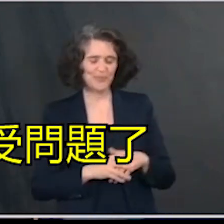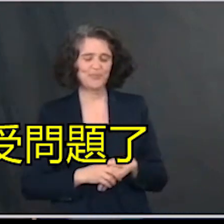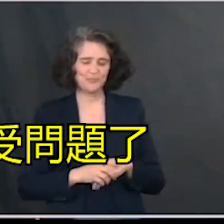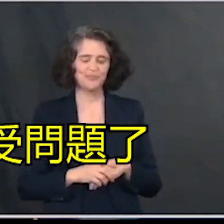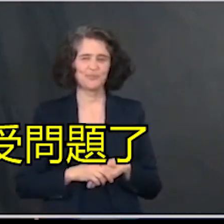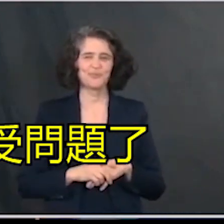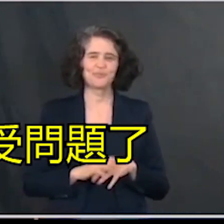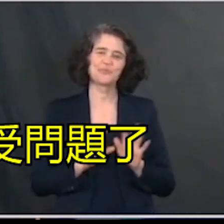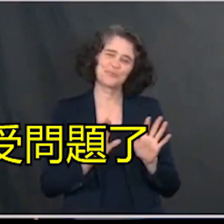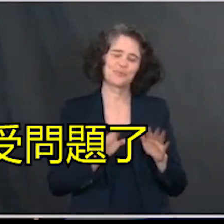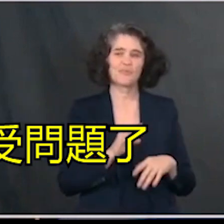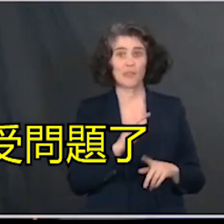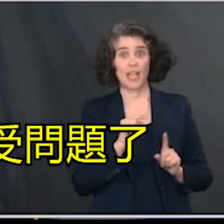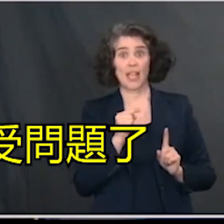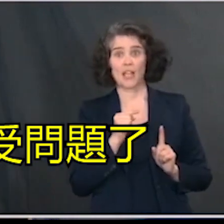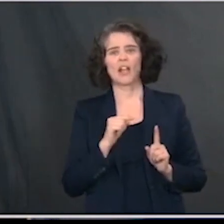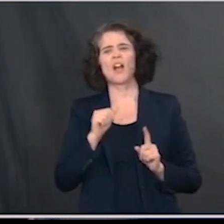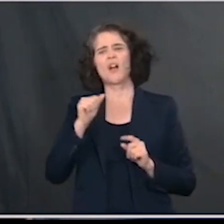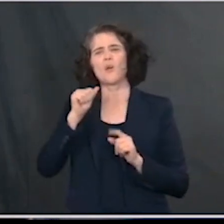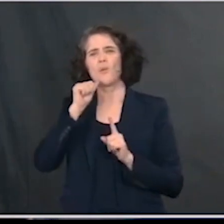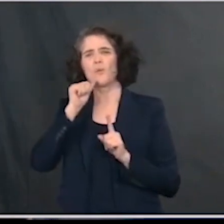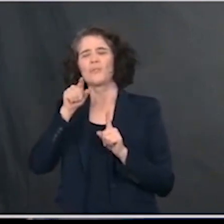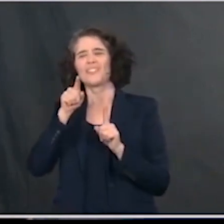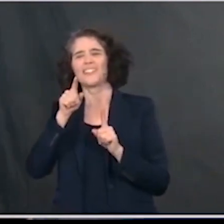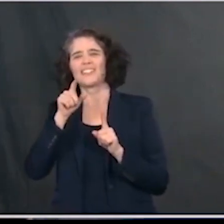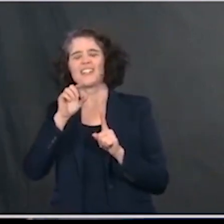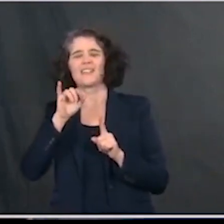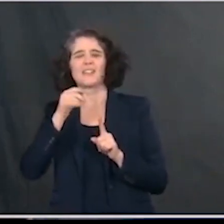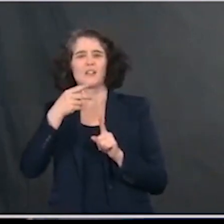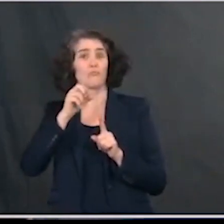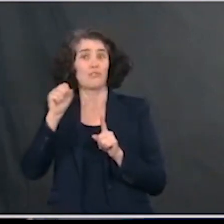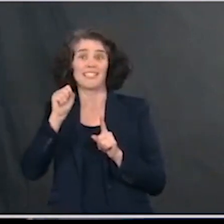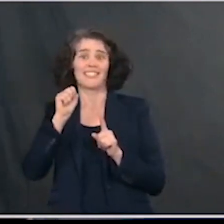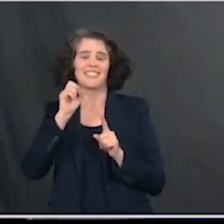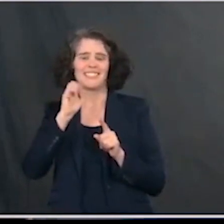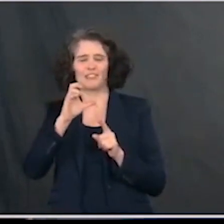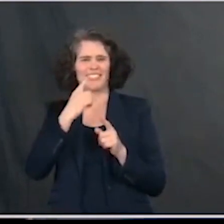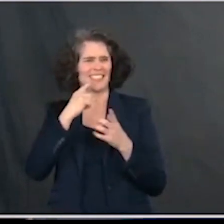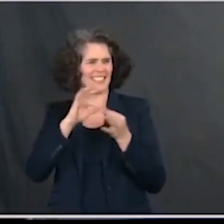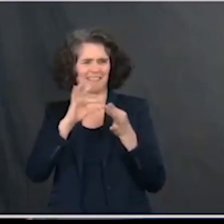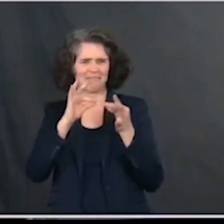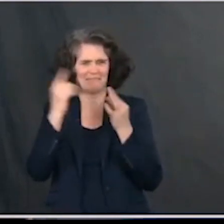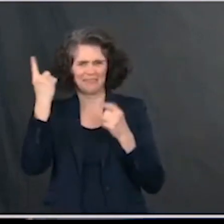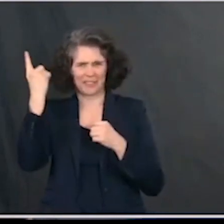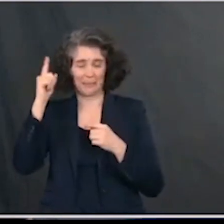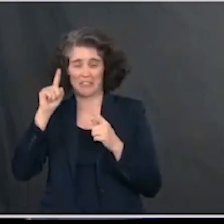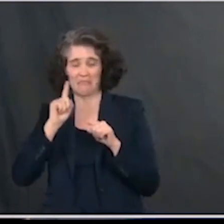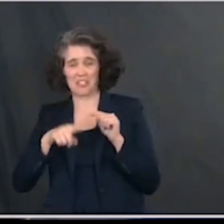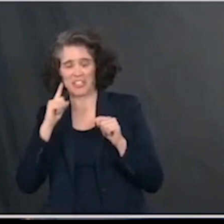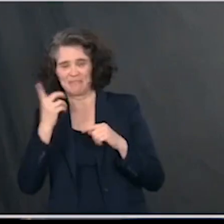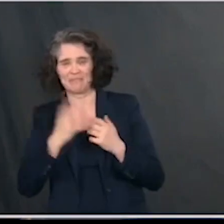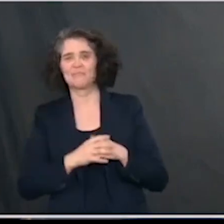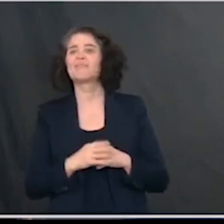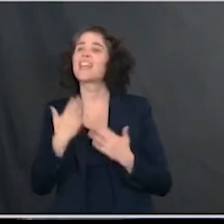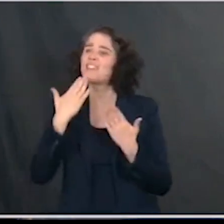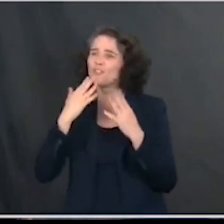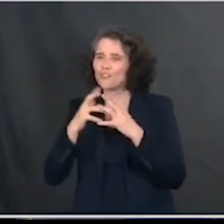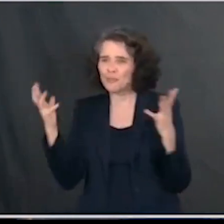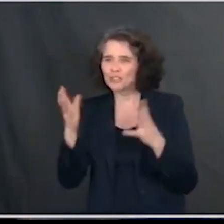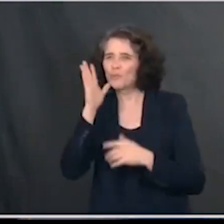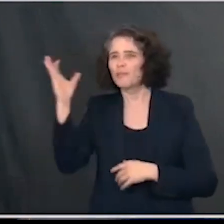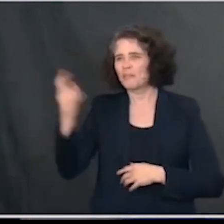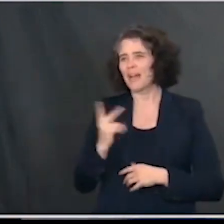him, you can. Thank you, Dr. Fauci, so much for joining us. We really appreciate it, and we'll have him back again. So. Thank you.